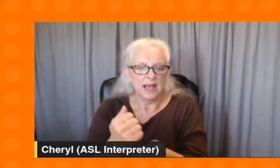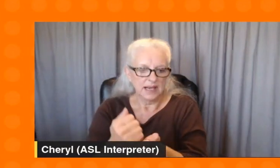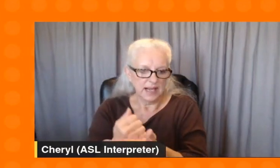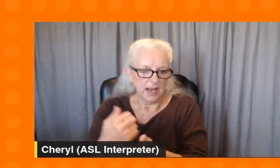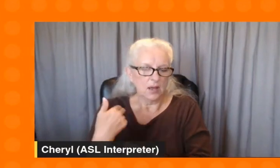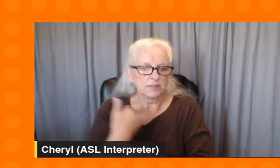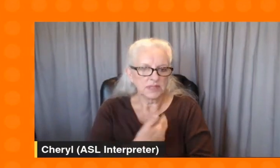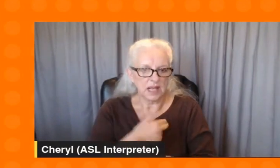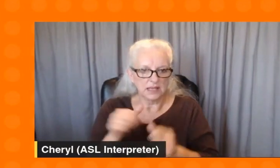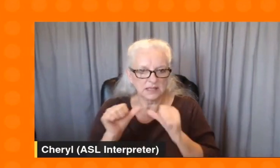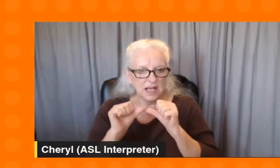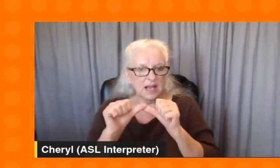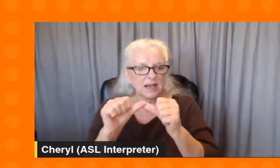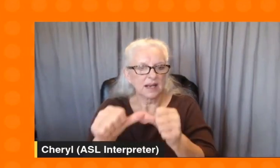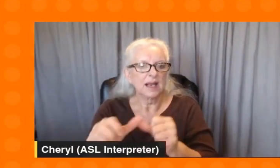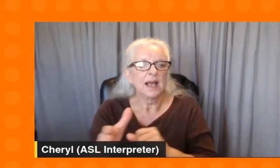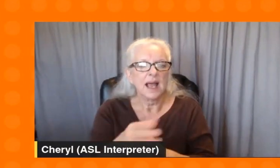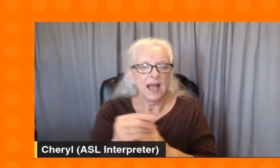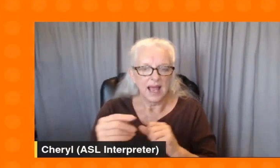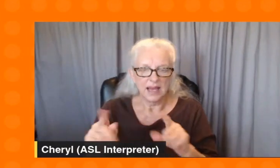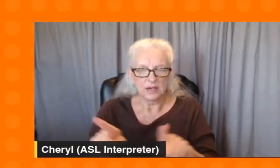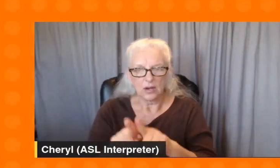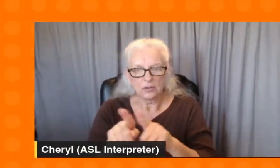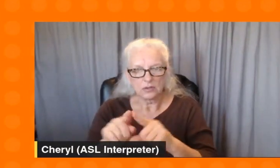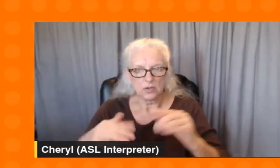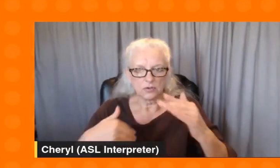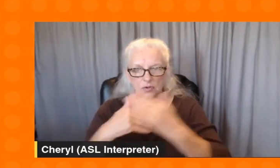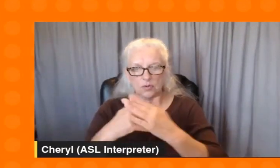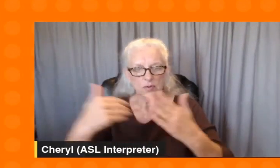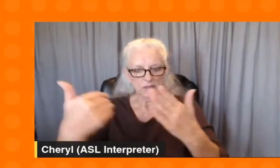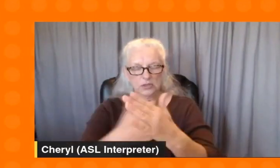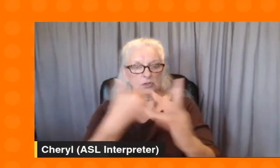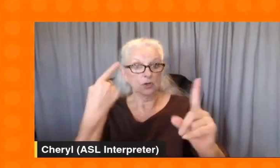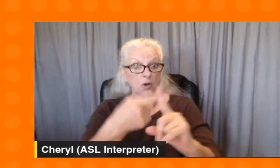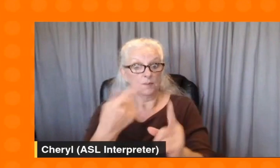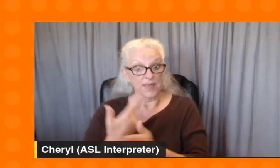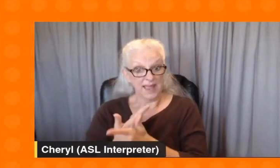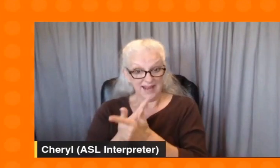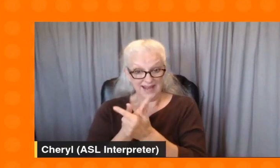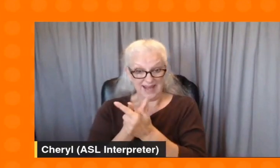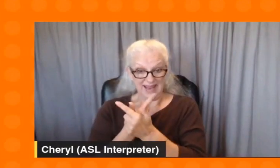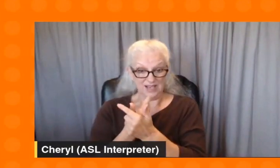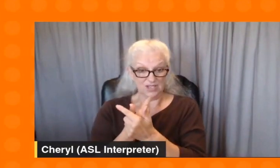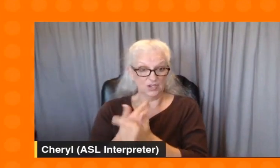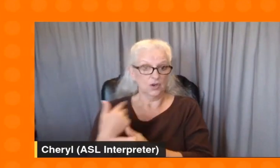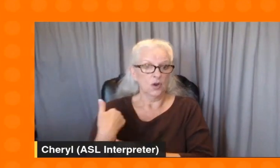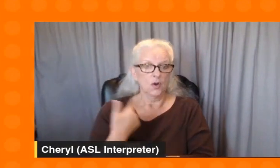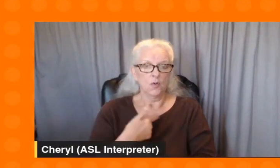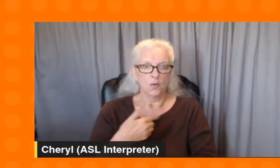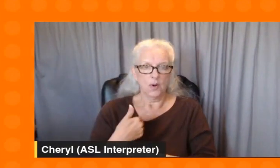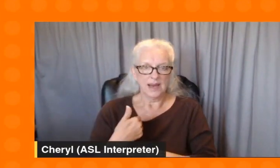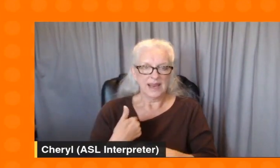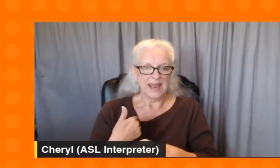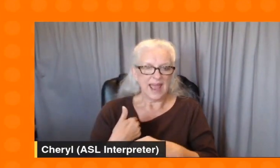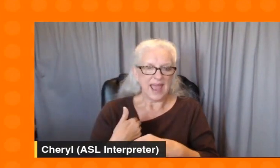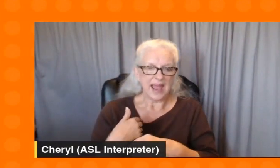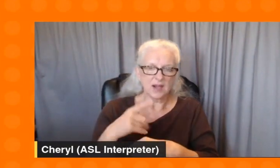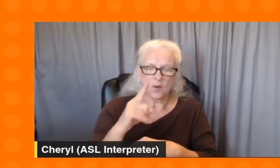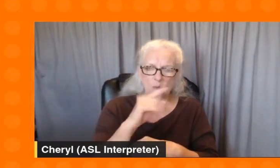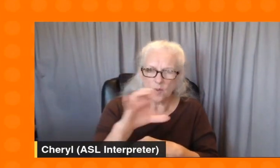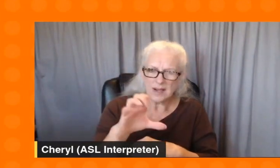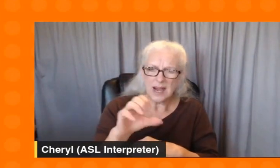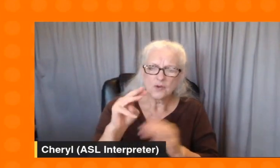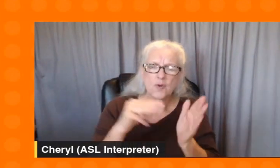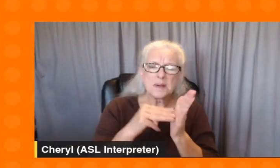forward, enabling it to reach new heights. Just last year, we celebrated crossing 100 million registered users on